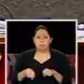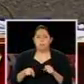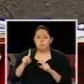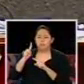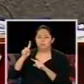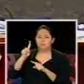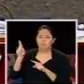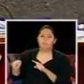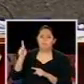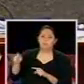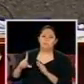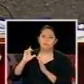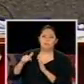para